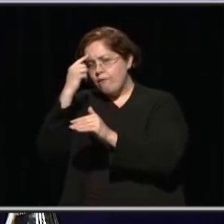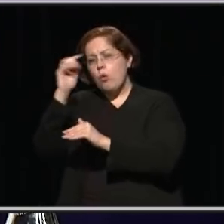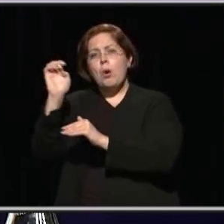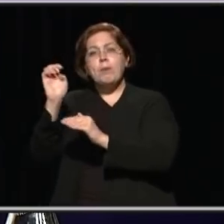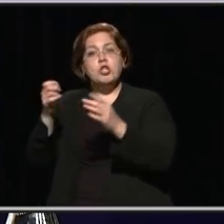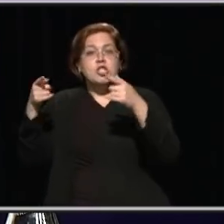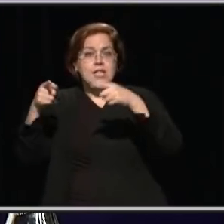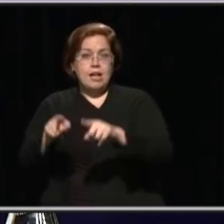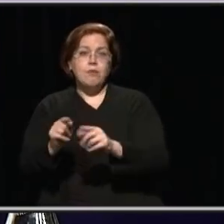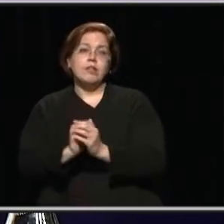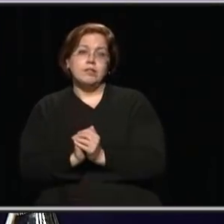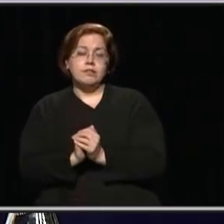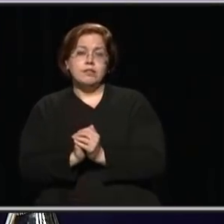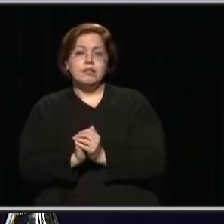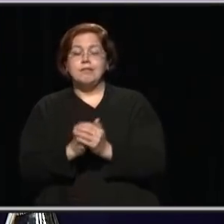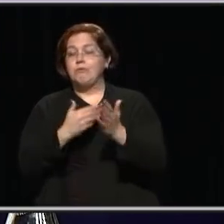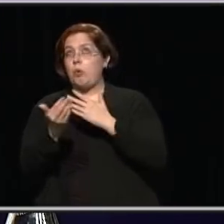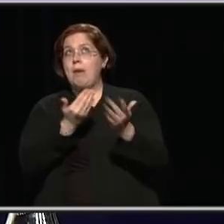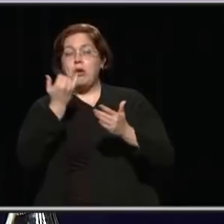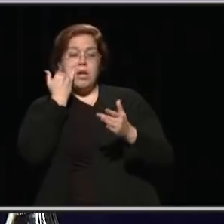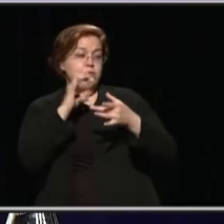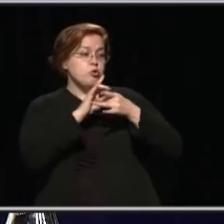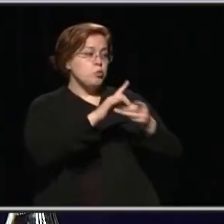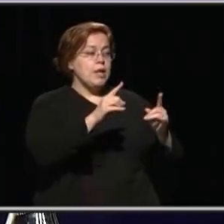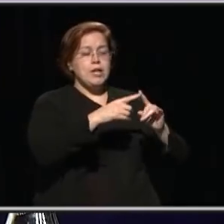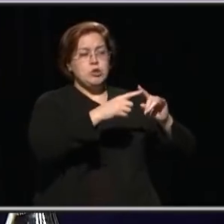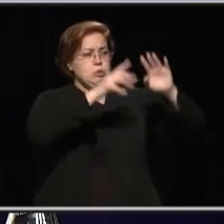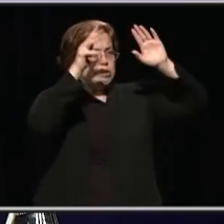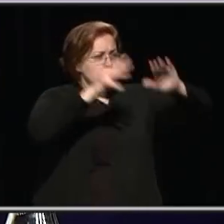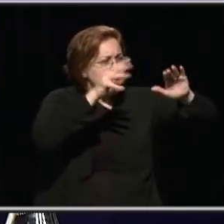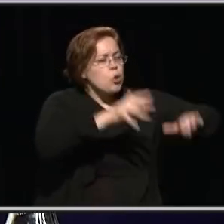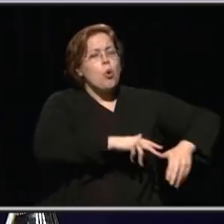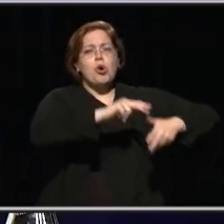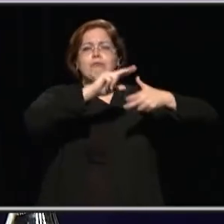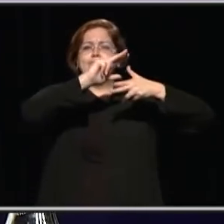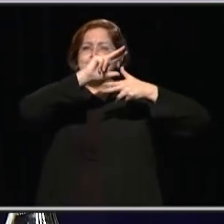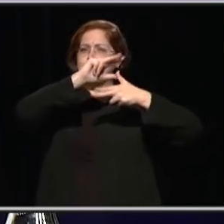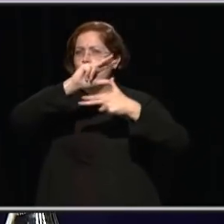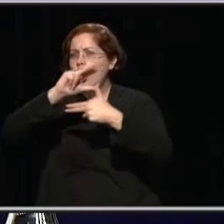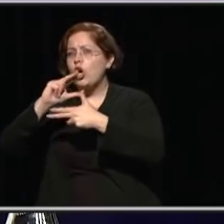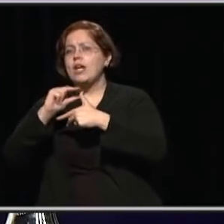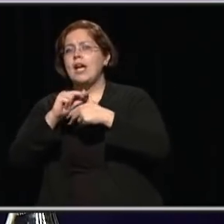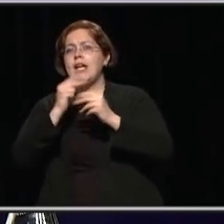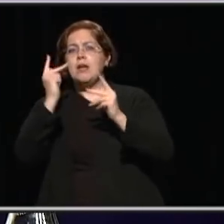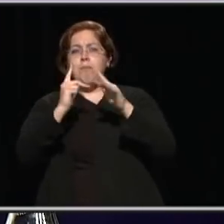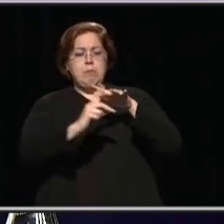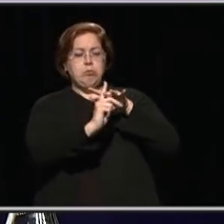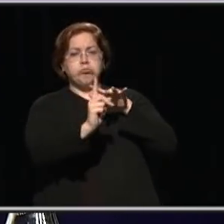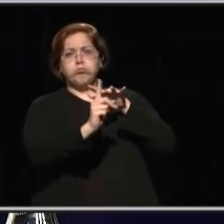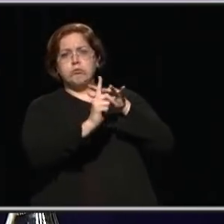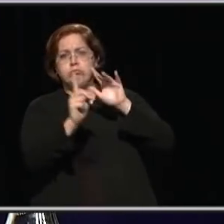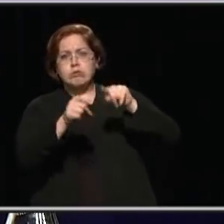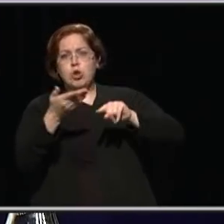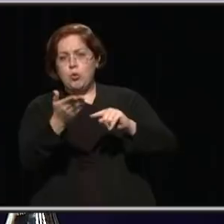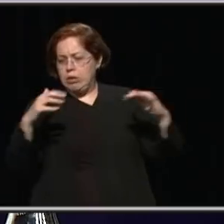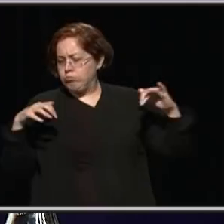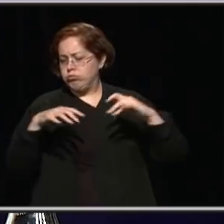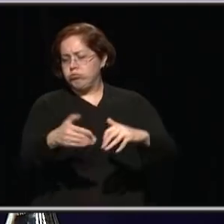has been, whether it's for a storm-related event, hurricane, evacuees have assembled